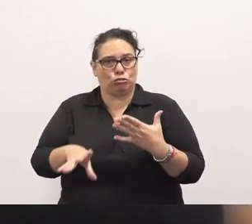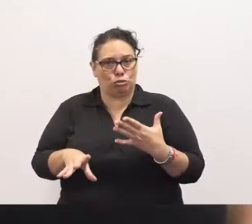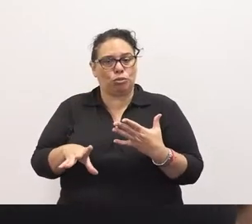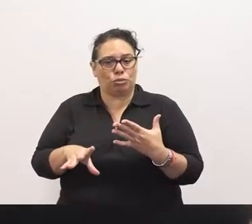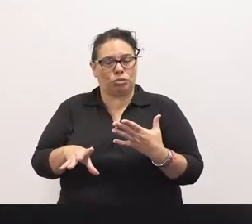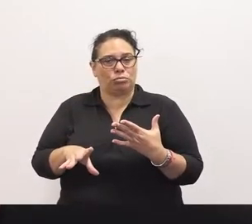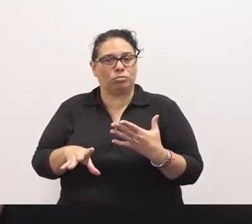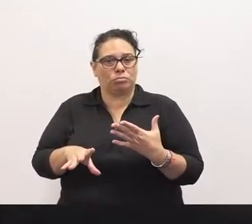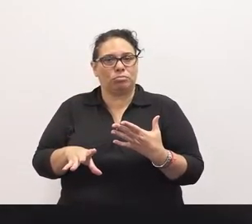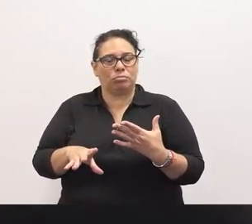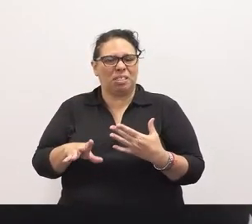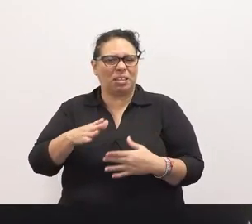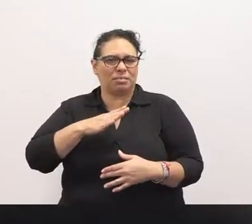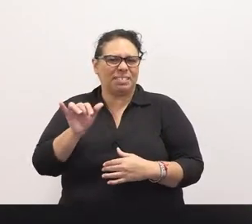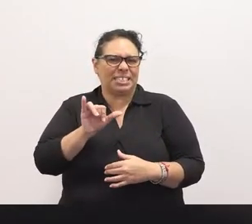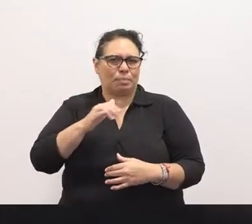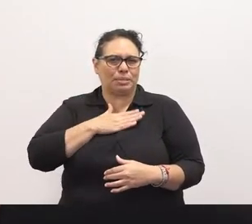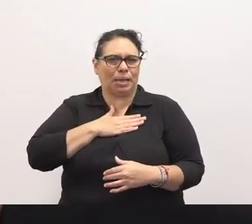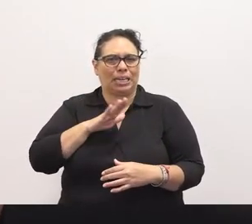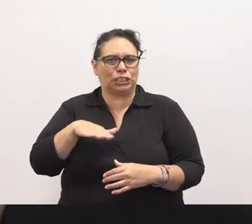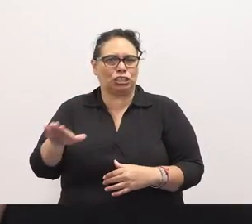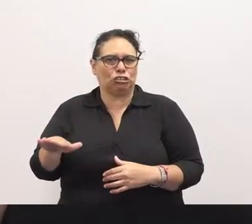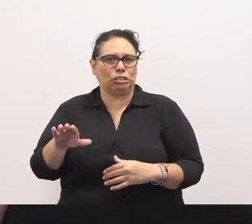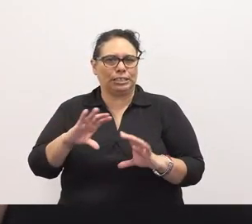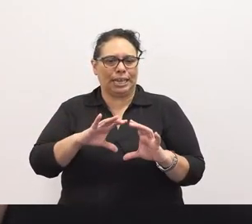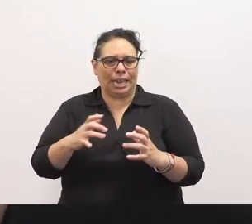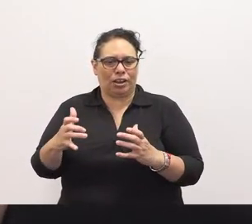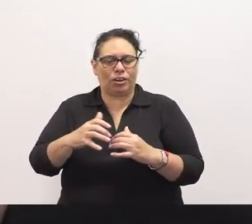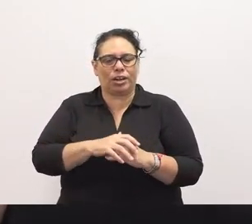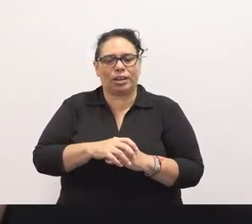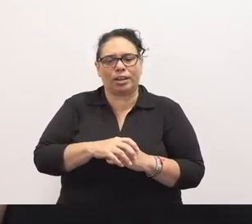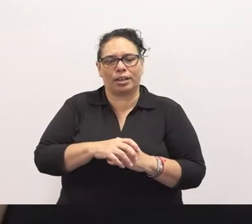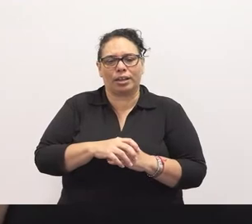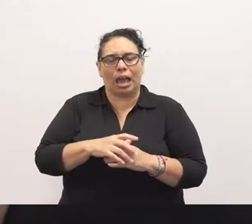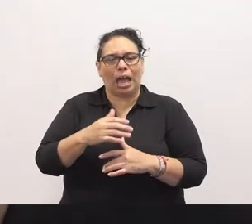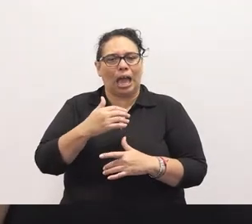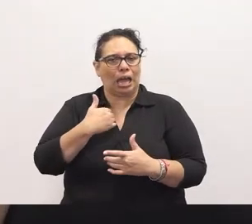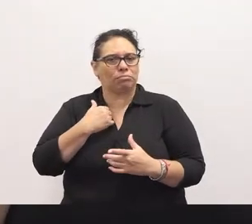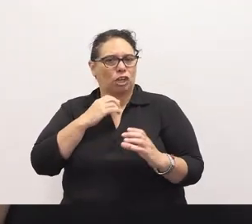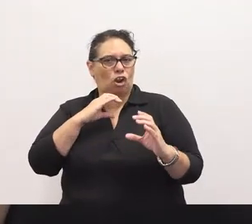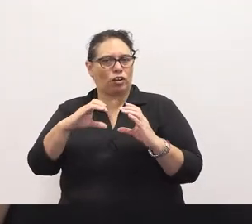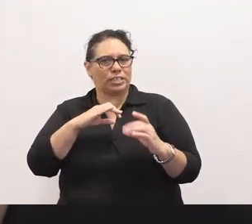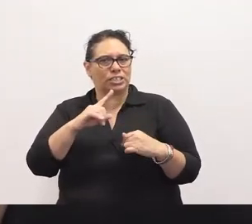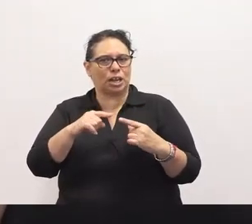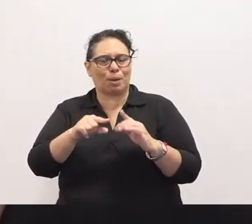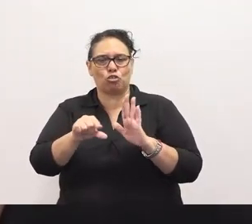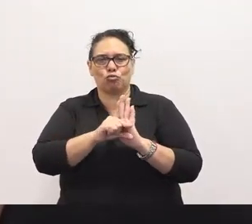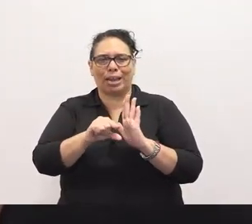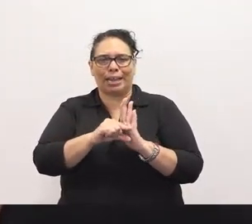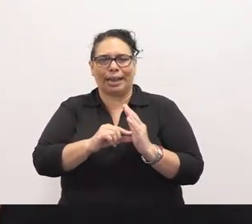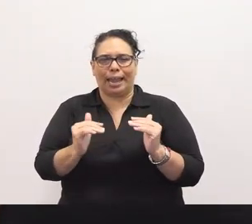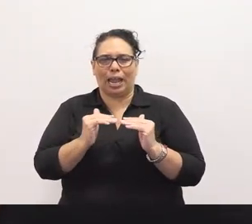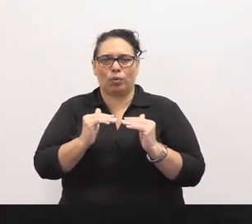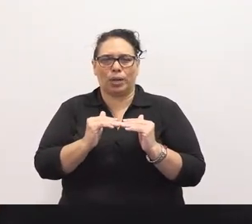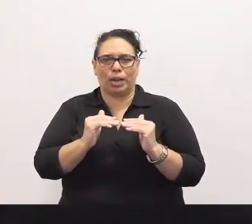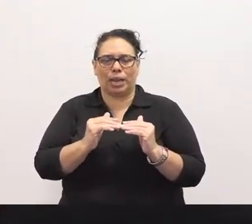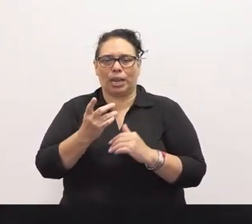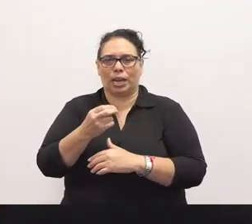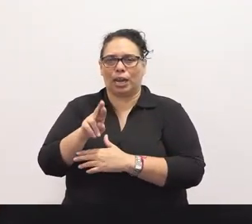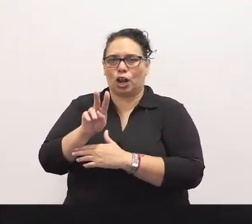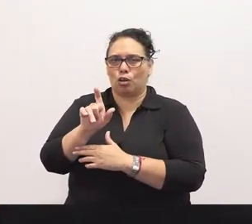my children's category. I have been tapped by CACs to have a conversation about grading equity. Dr.